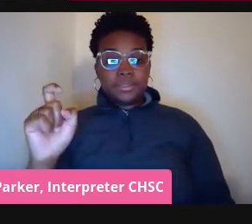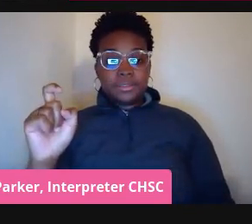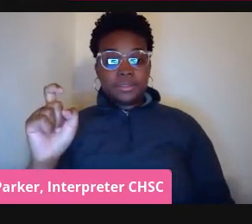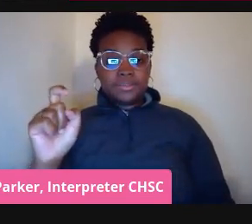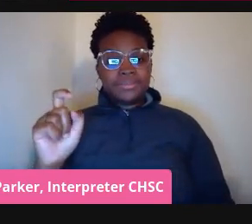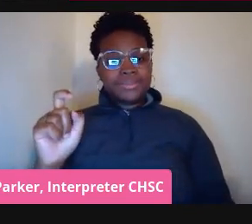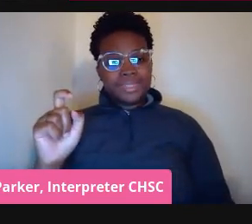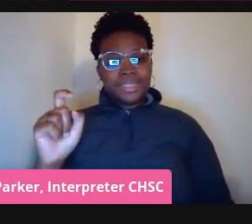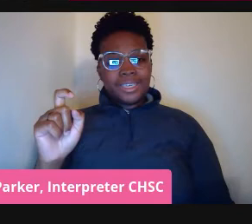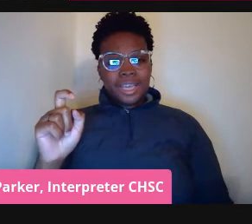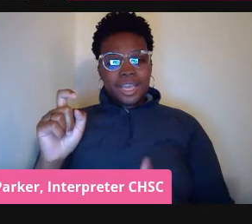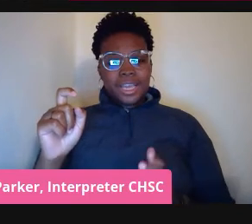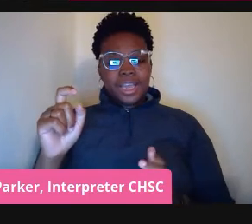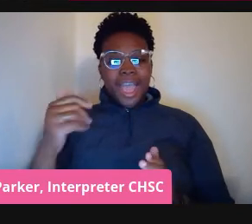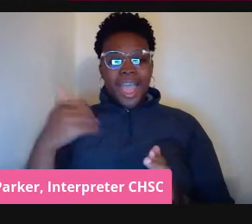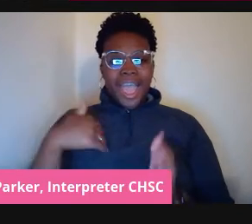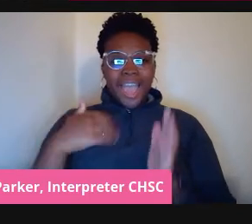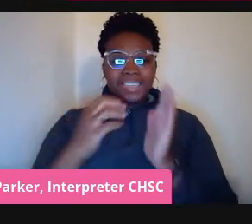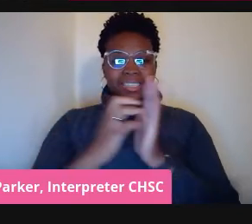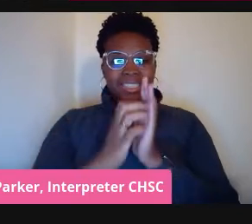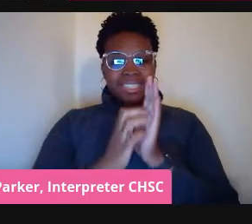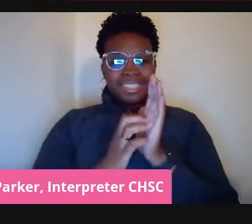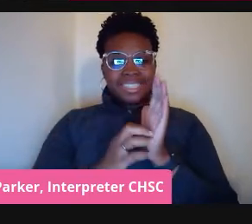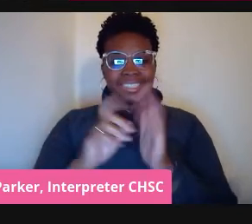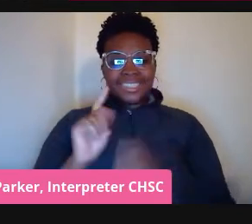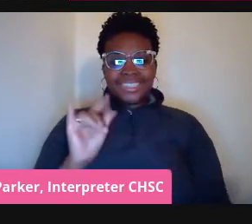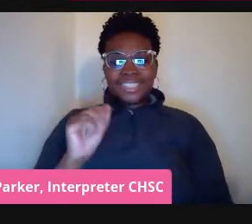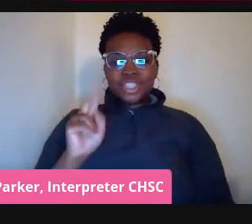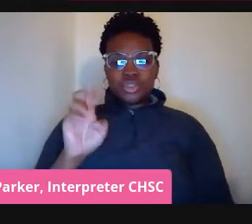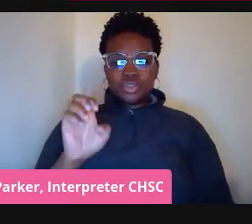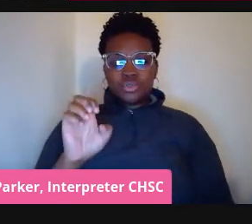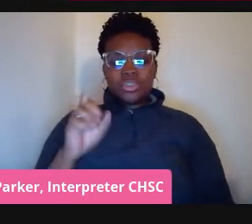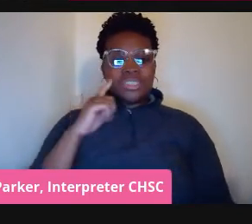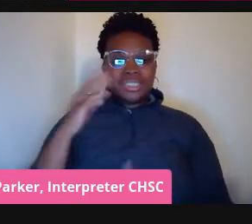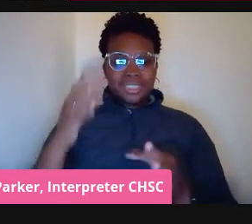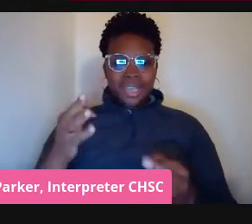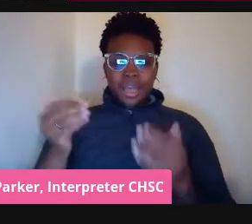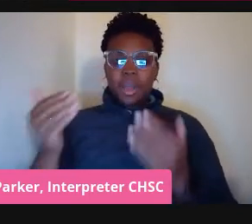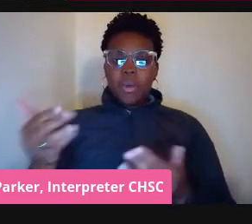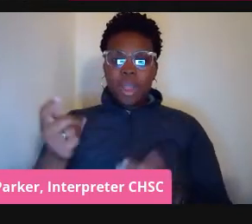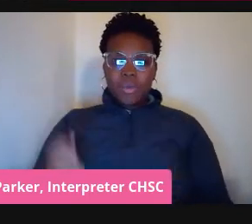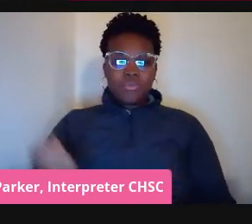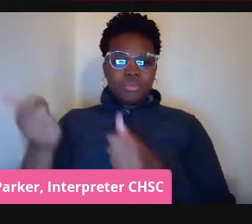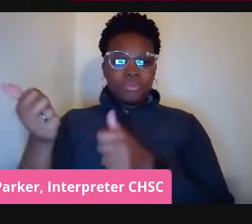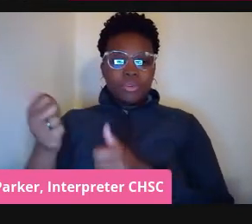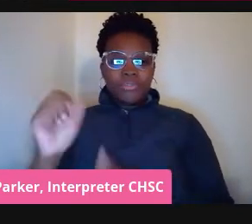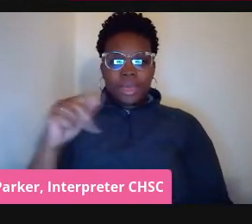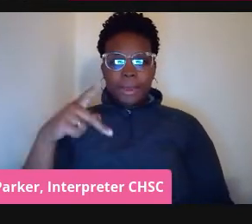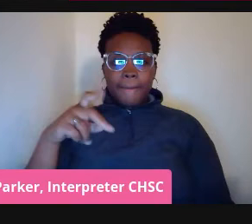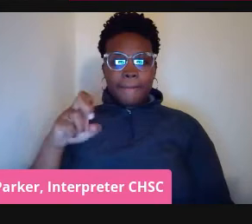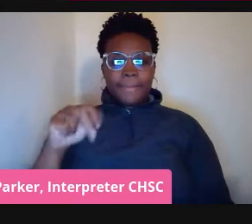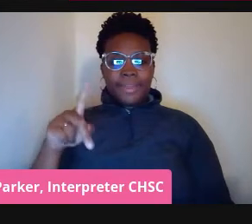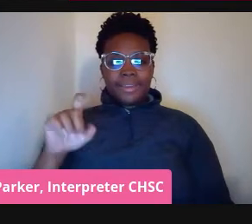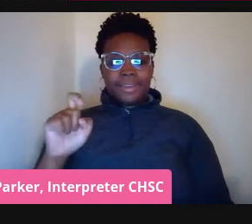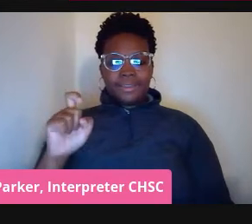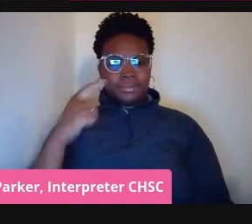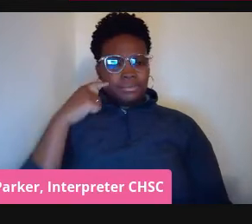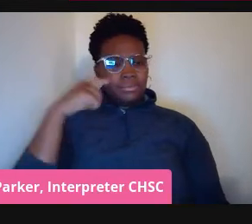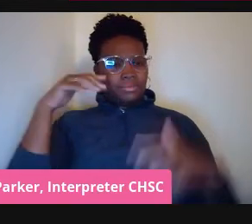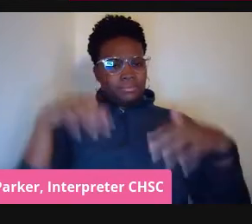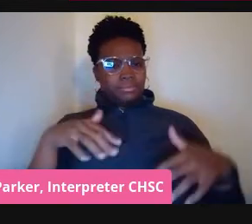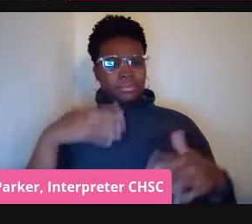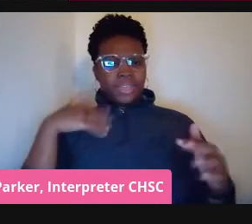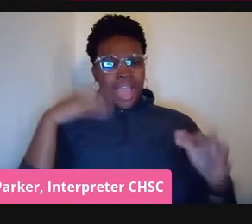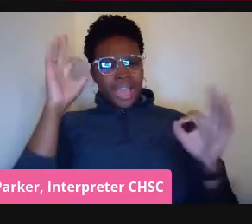kind of padded down by scar tissue. Mm. And so she decided to go in and remove my appendix, which was a shock to me because I didn't know that, you